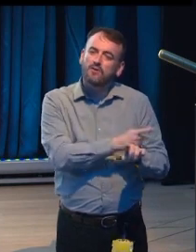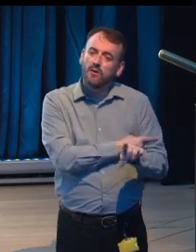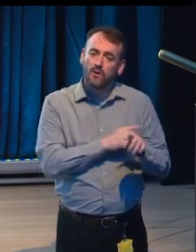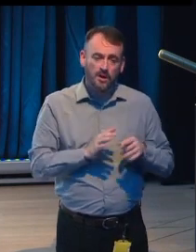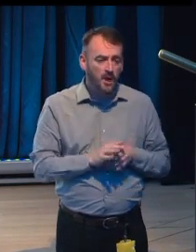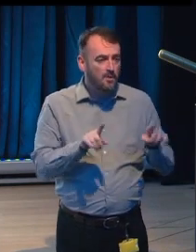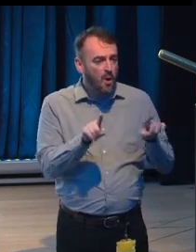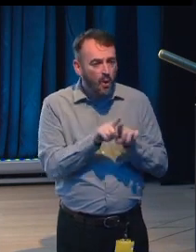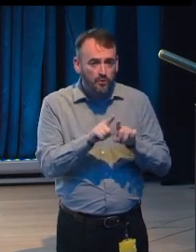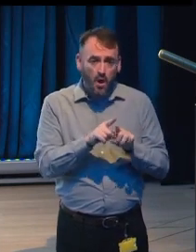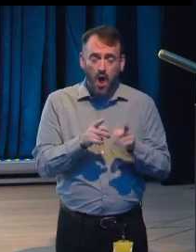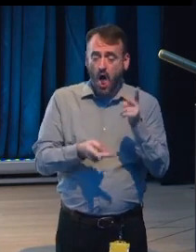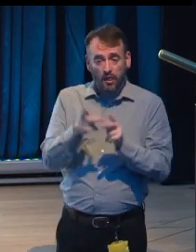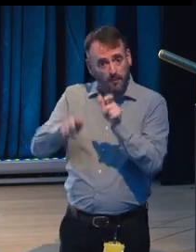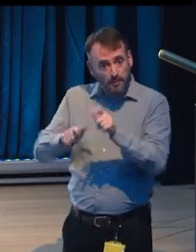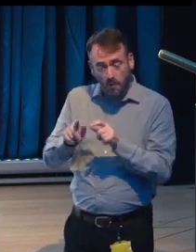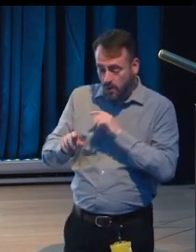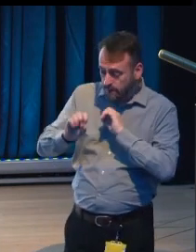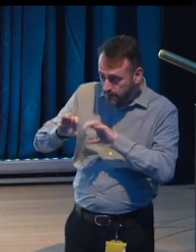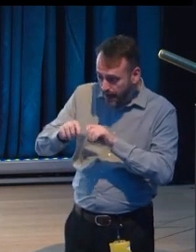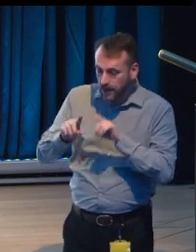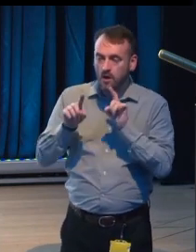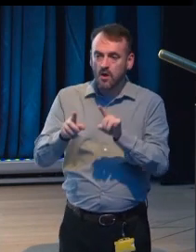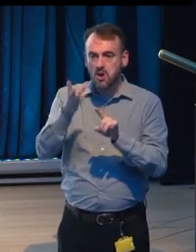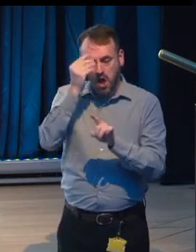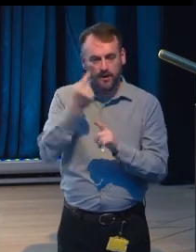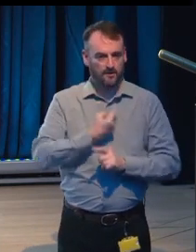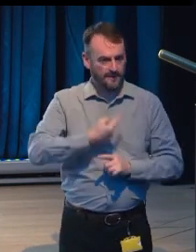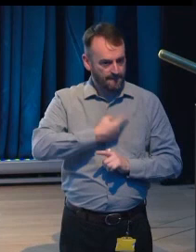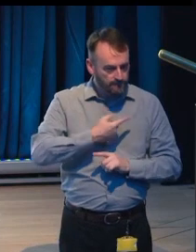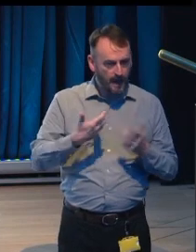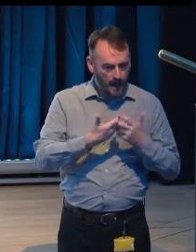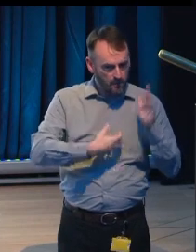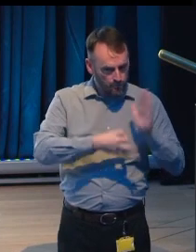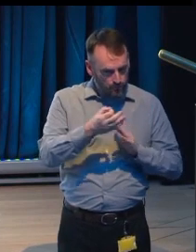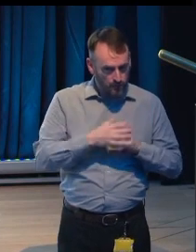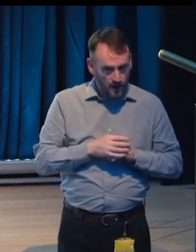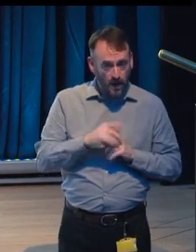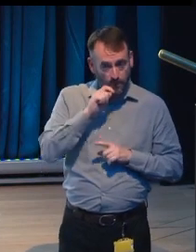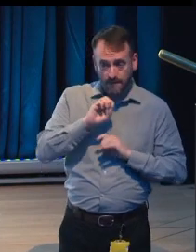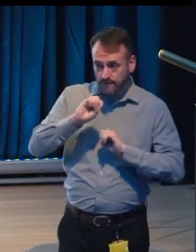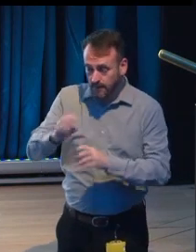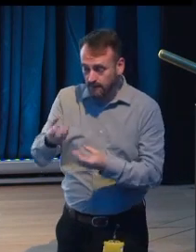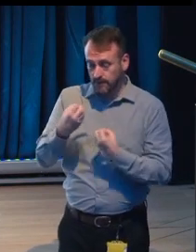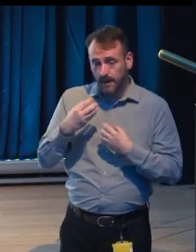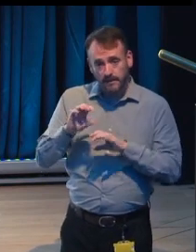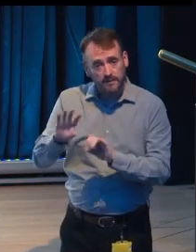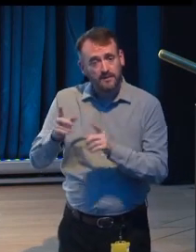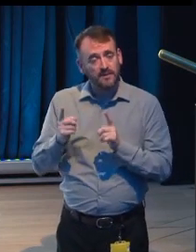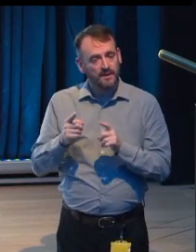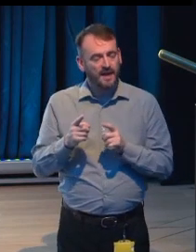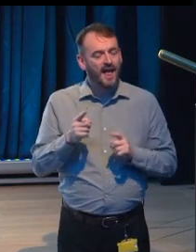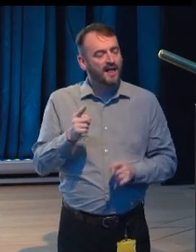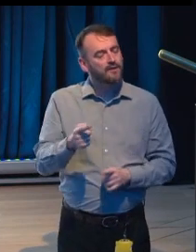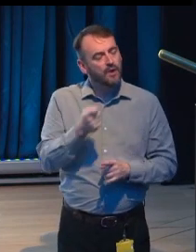to critique other writing, as well as help you understand feedback when it's given to you. You'll probably find yourself doing this a lot, so